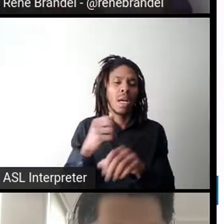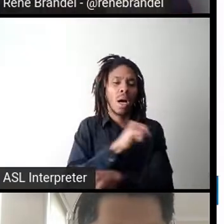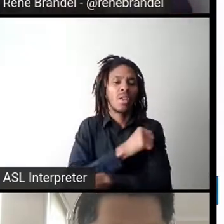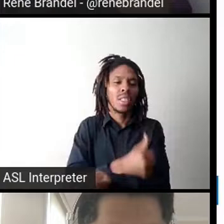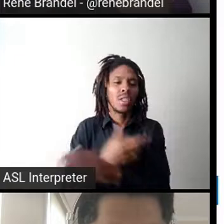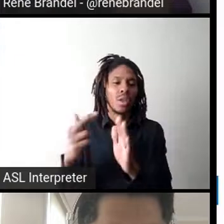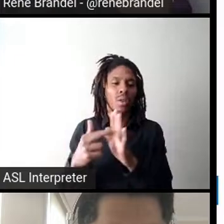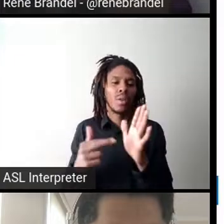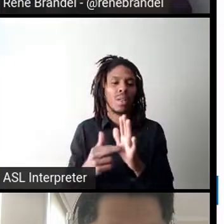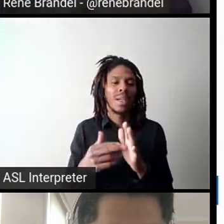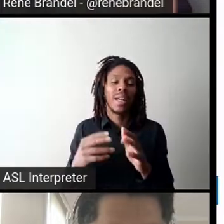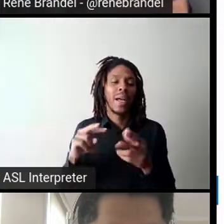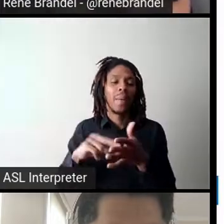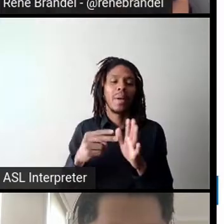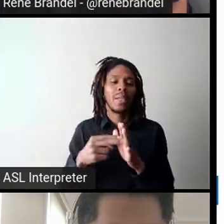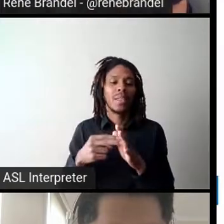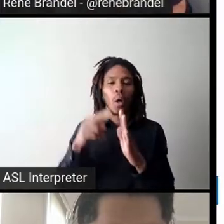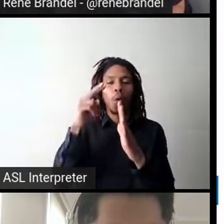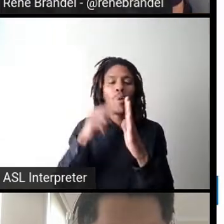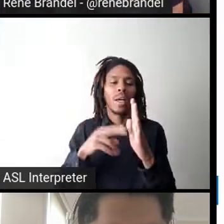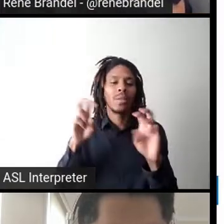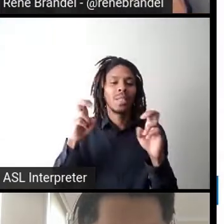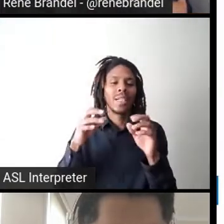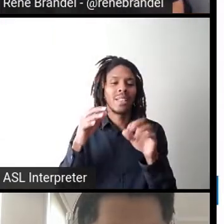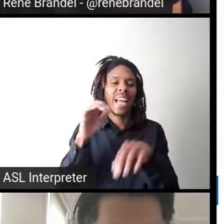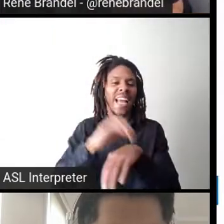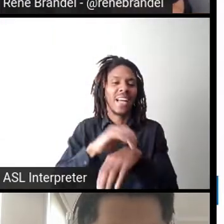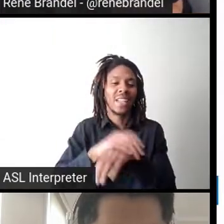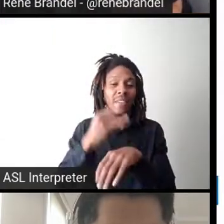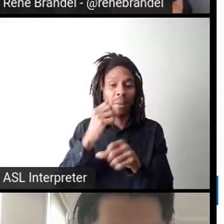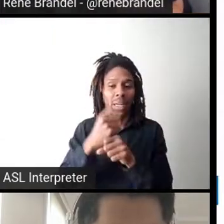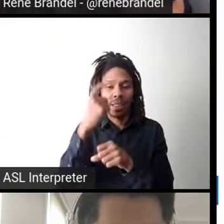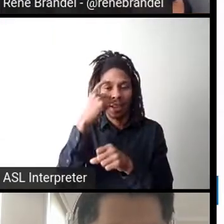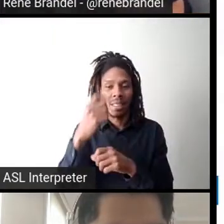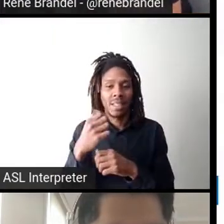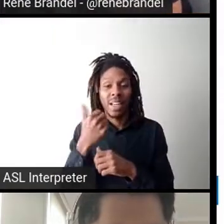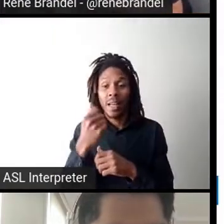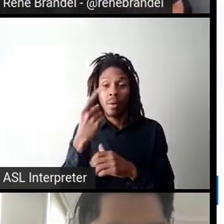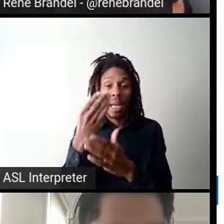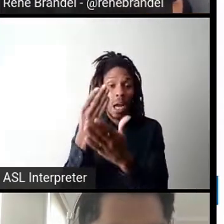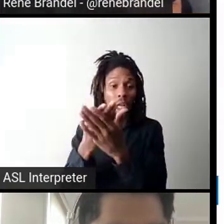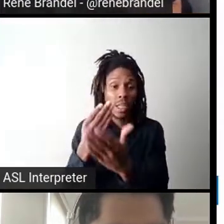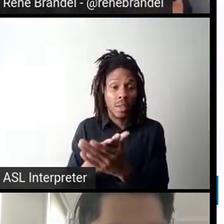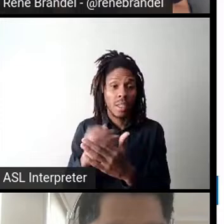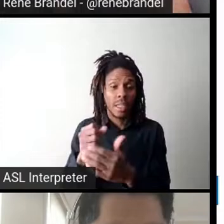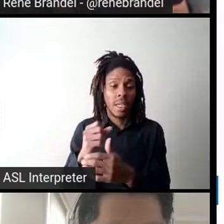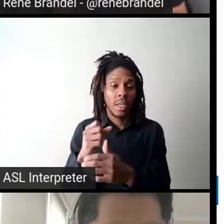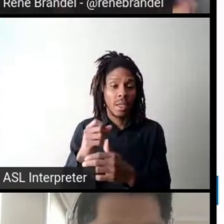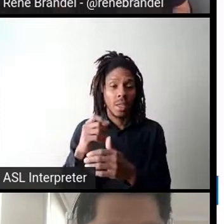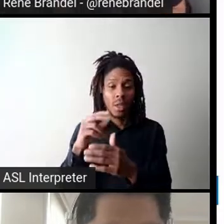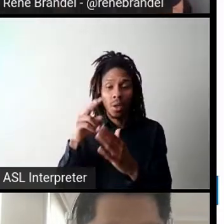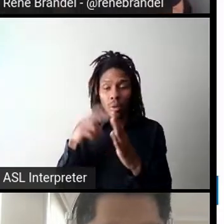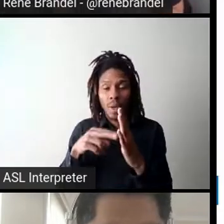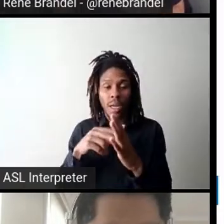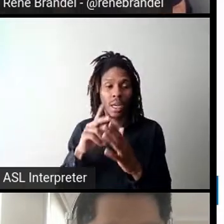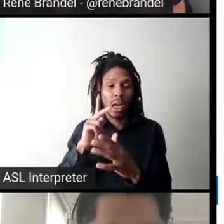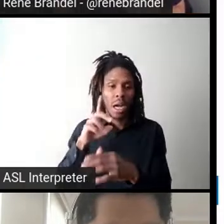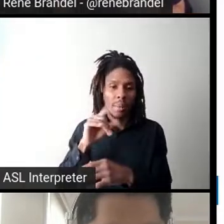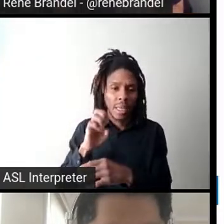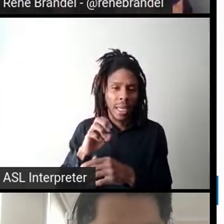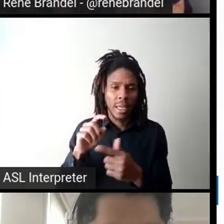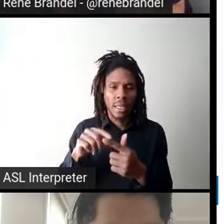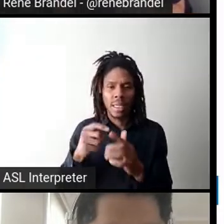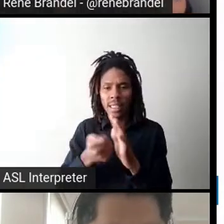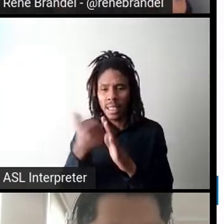reading English, if that makes sense. So anyone authenticated can create, read, update, and delete. That doesn't seem quite right. Like